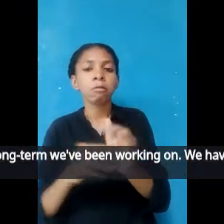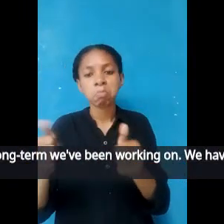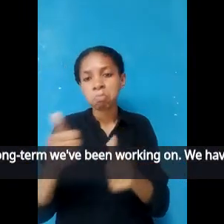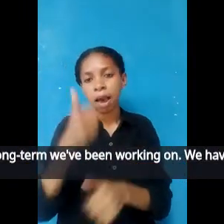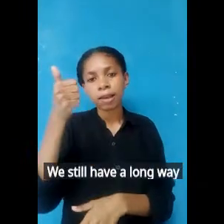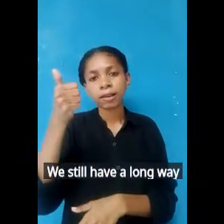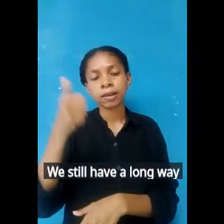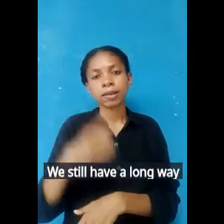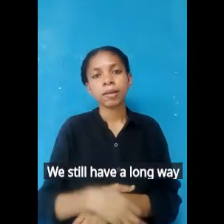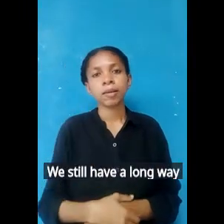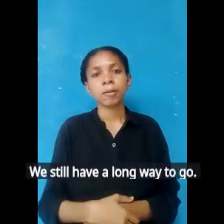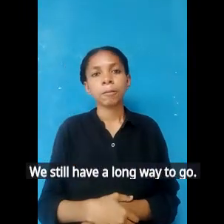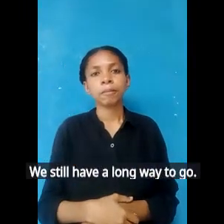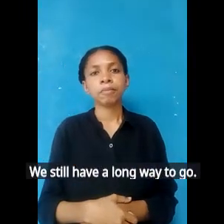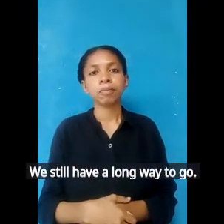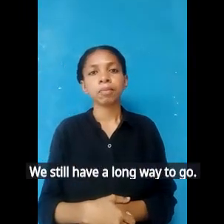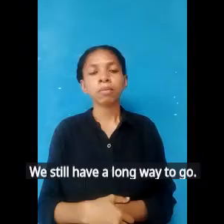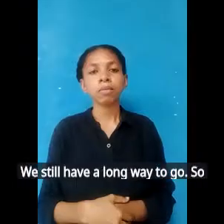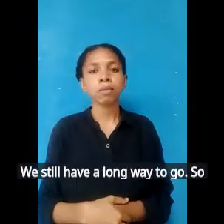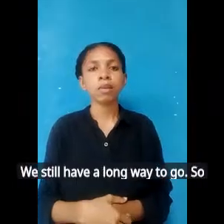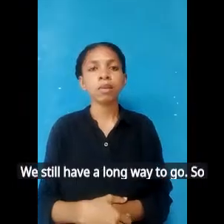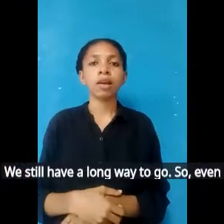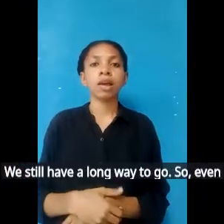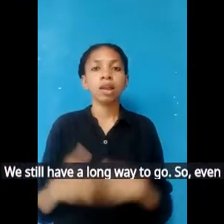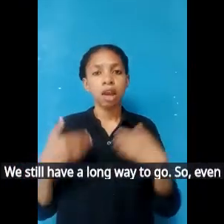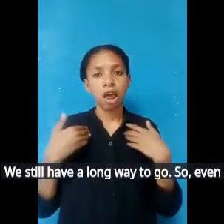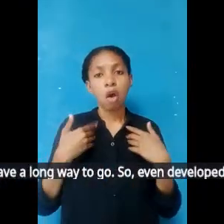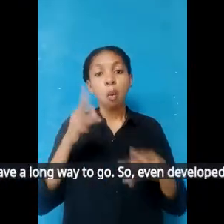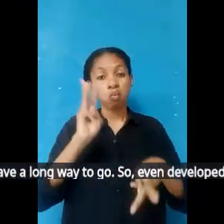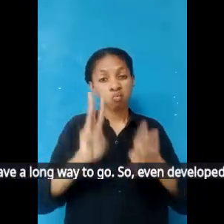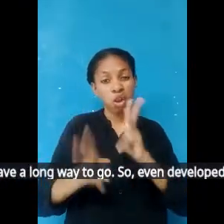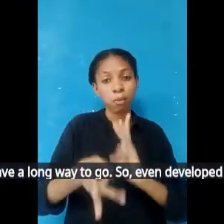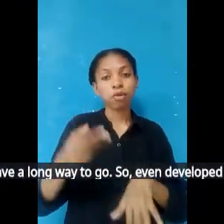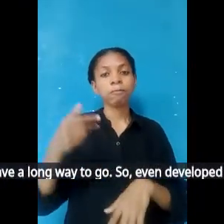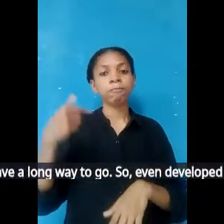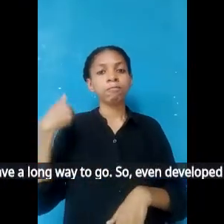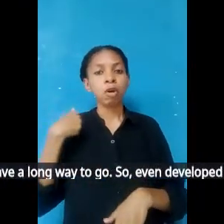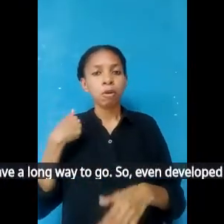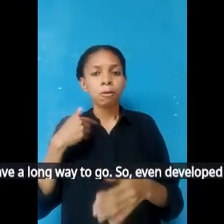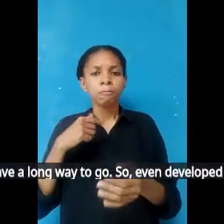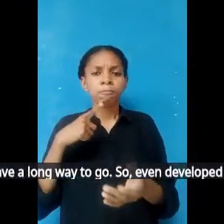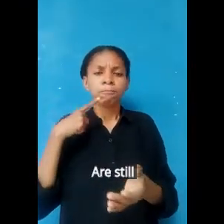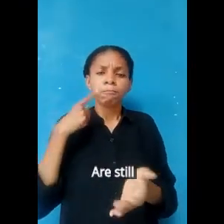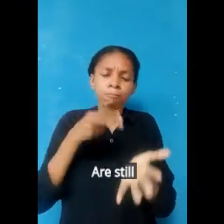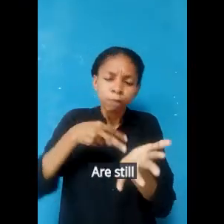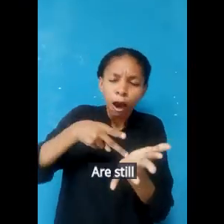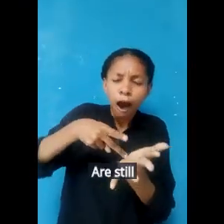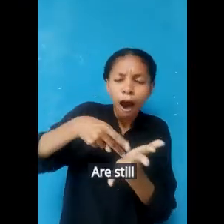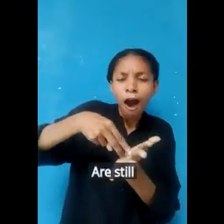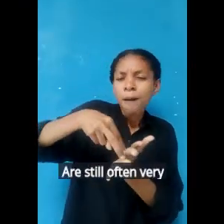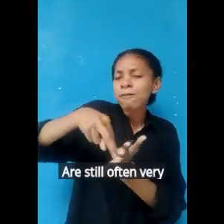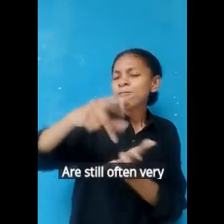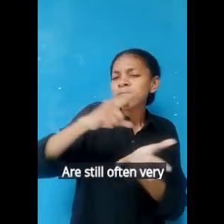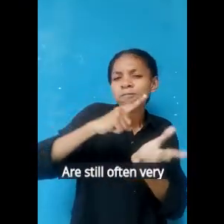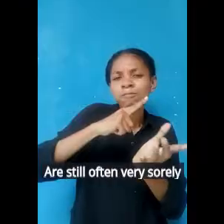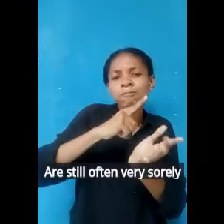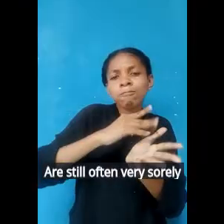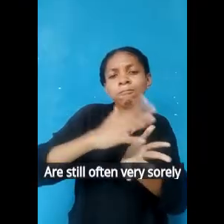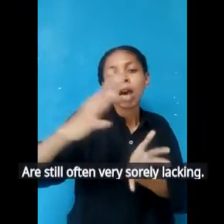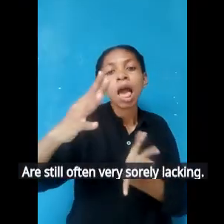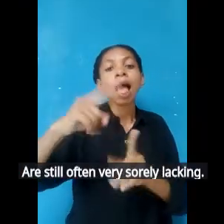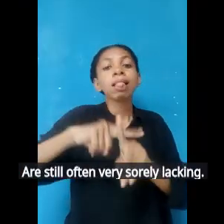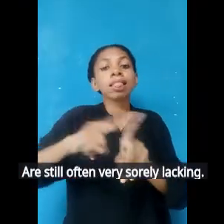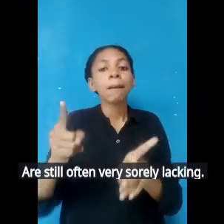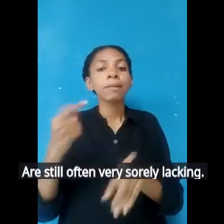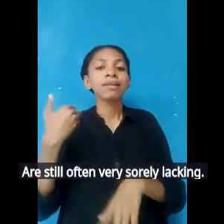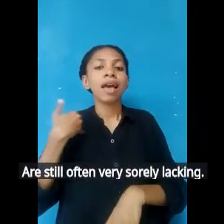way to go. So even developed countries are still often very sorely lacking